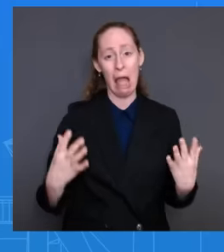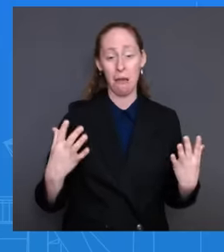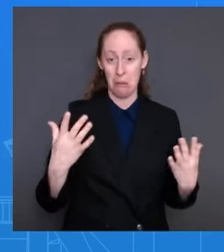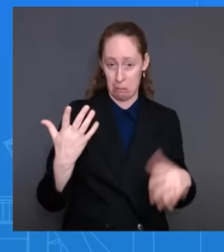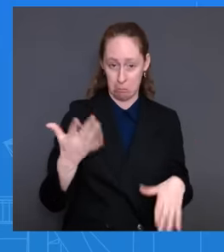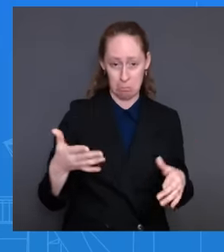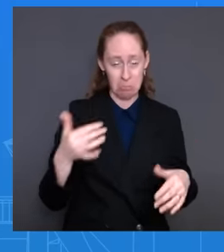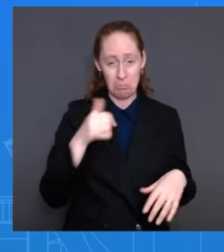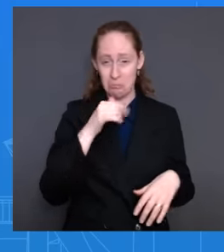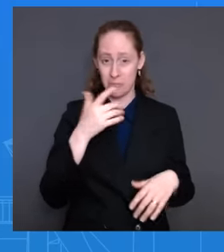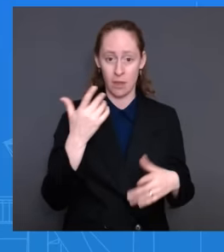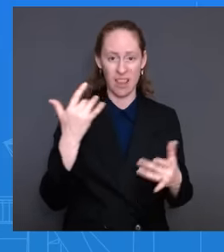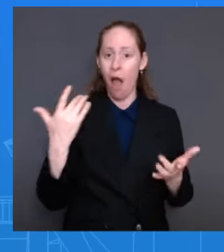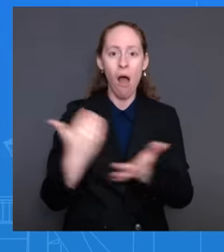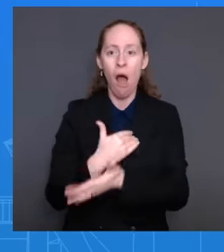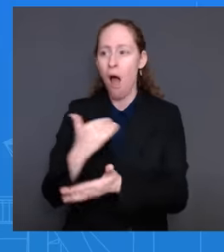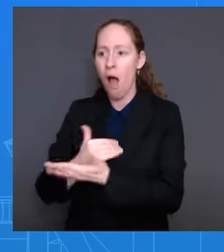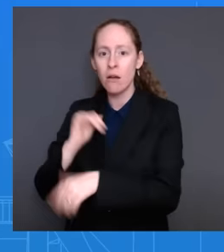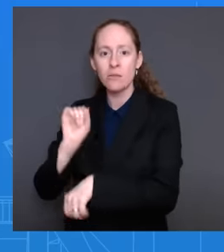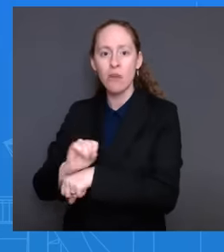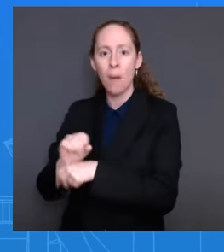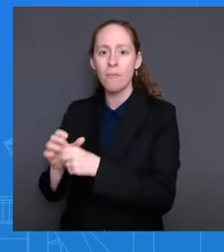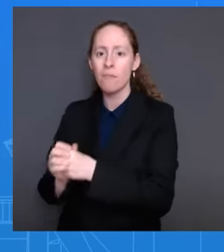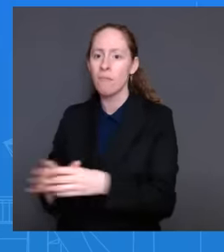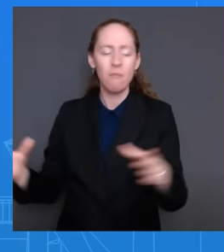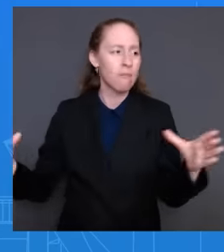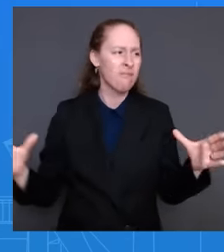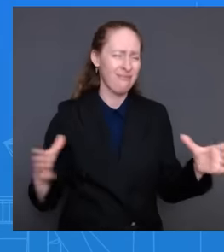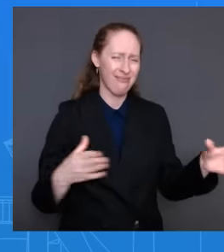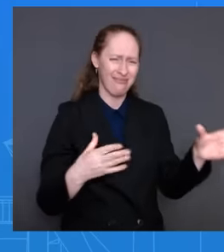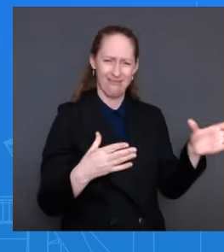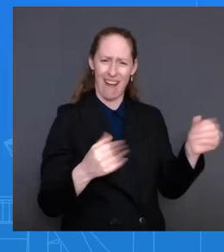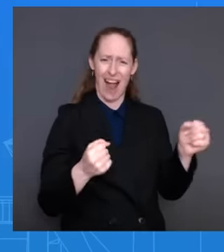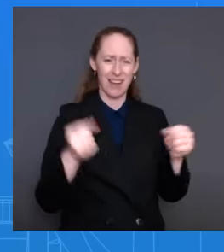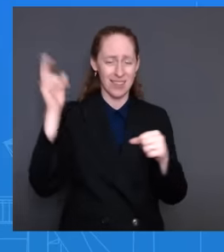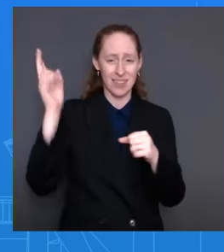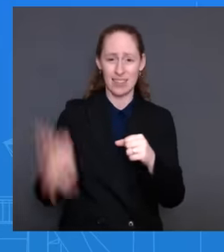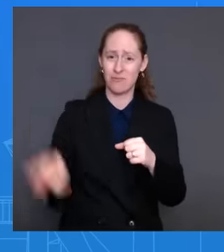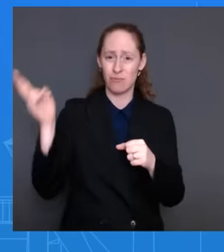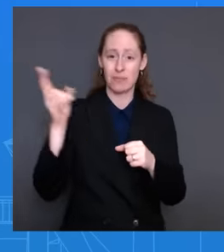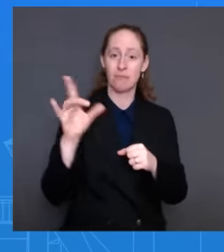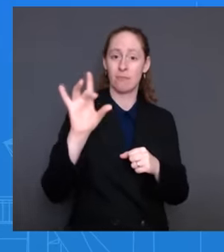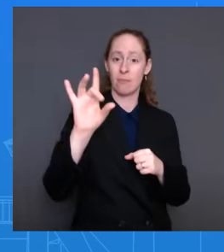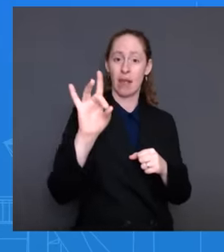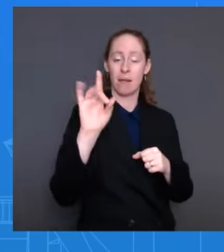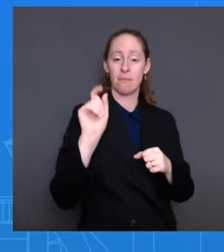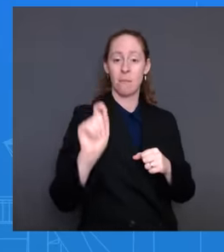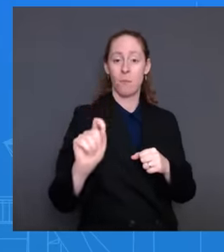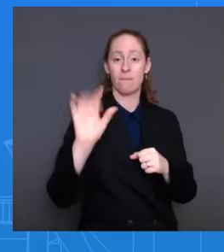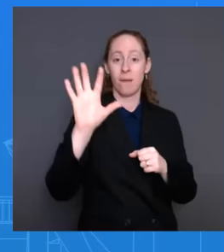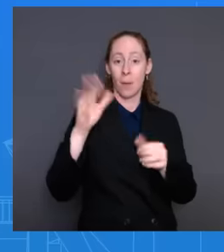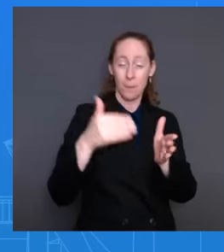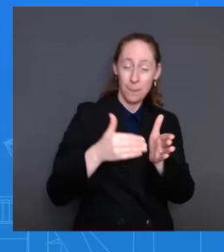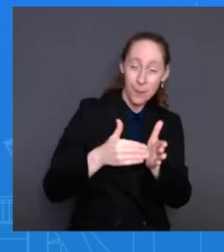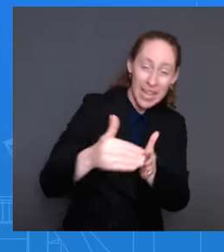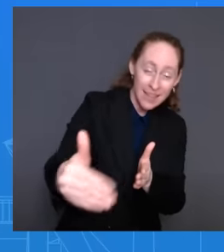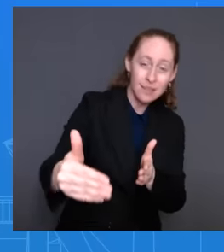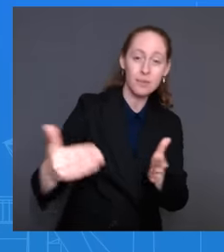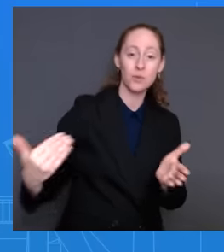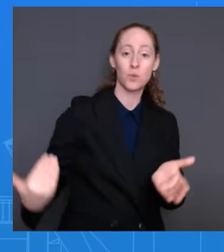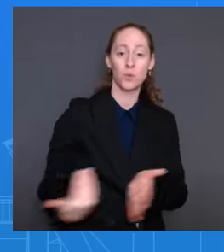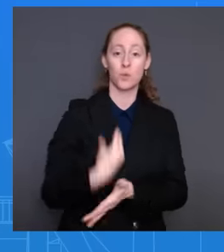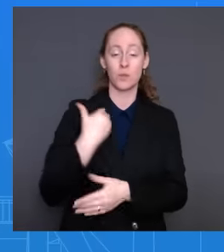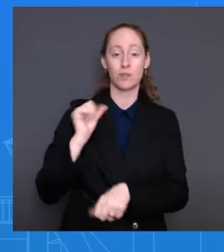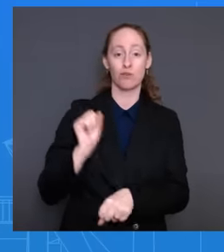than any other president, more than 8.5 million jobs. Now we're going to a place where we're going into